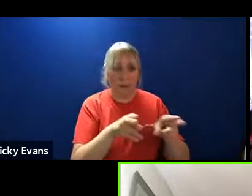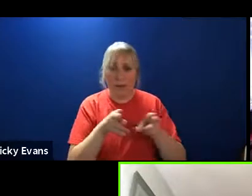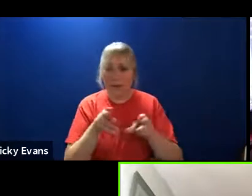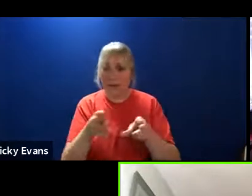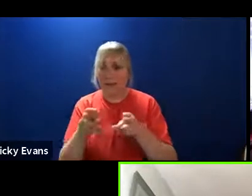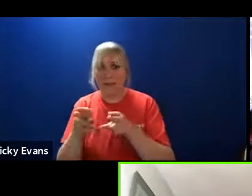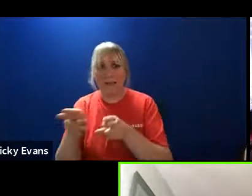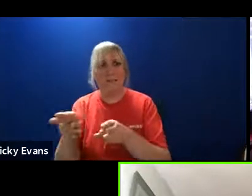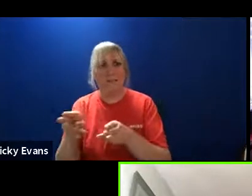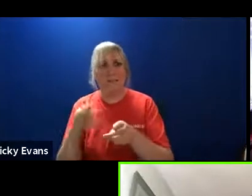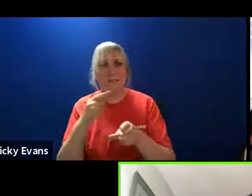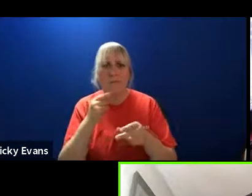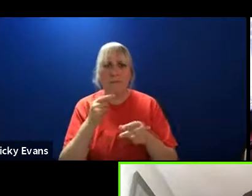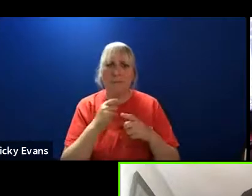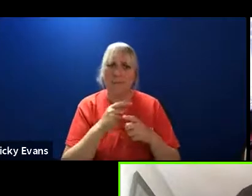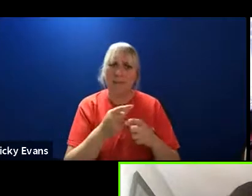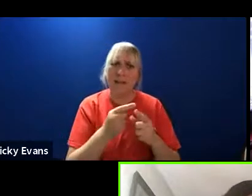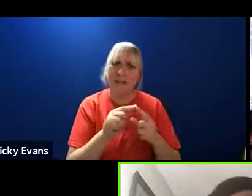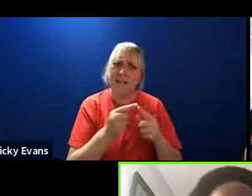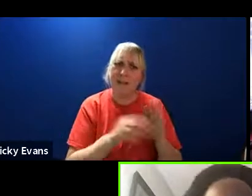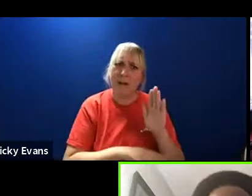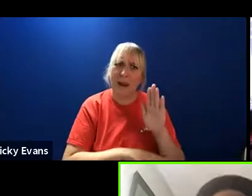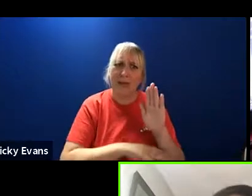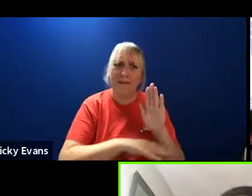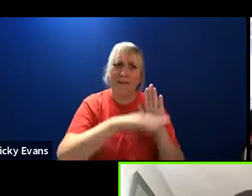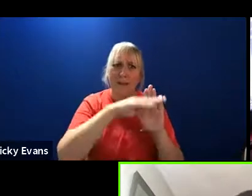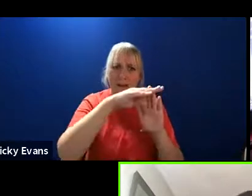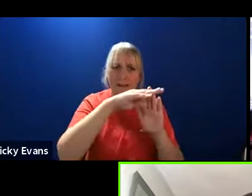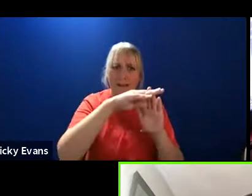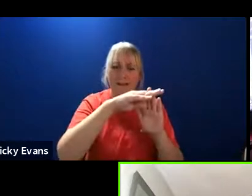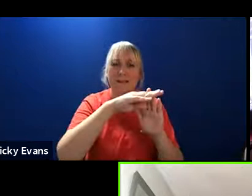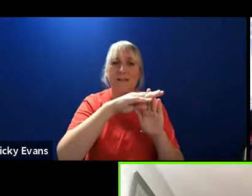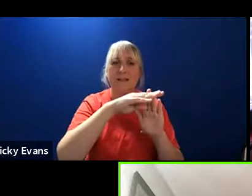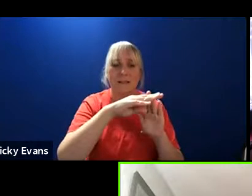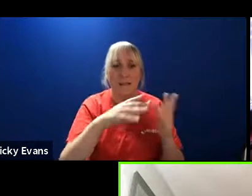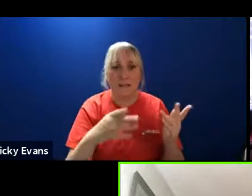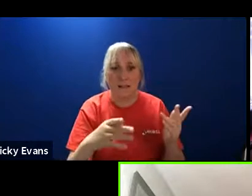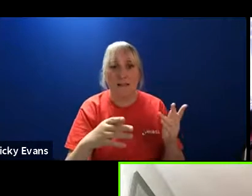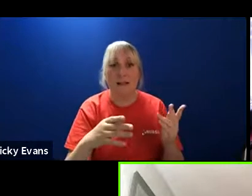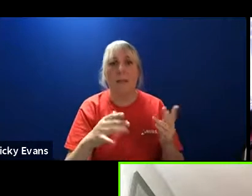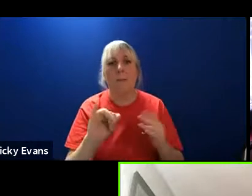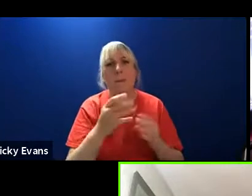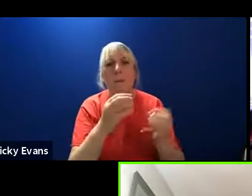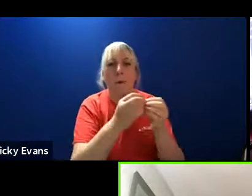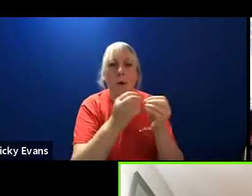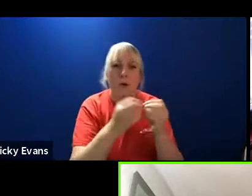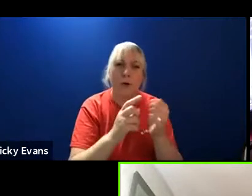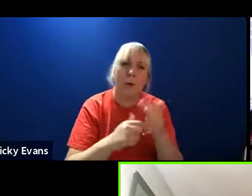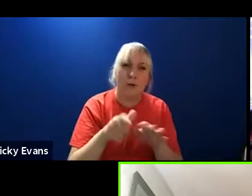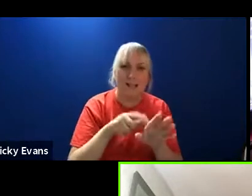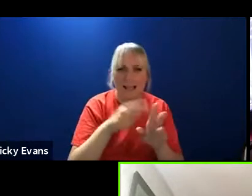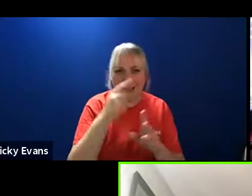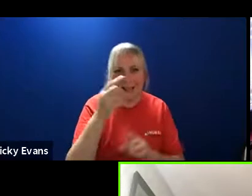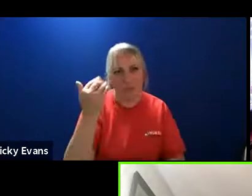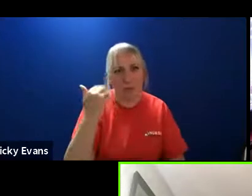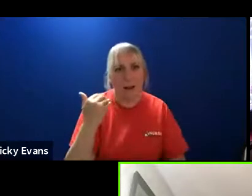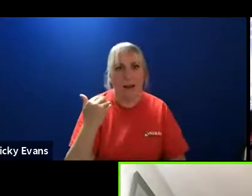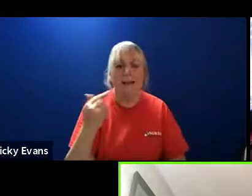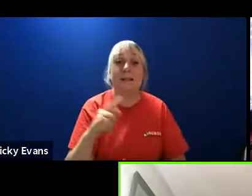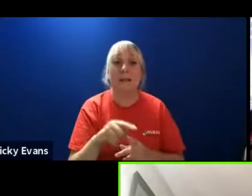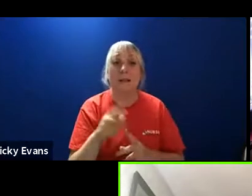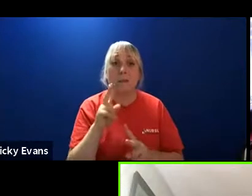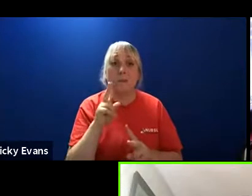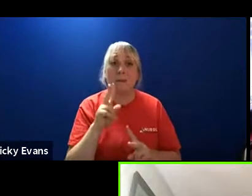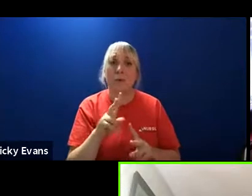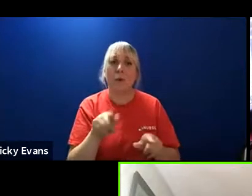levels, and I have a vague recollection, and perhaps Bernard or Lucy or Grain will remind me, but we saw a glimpse of a